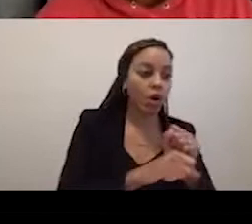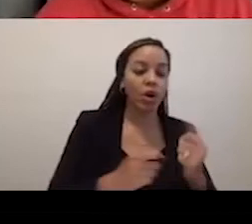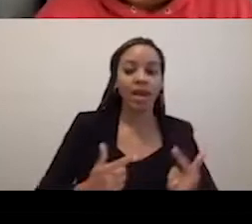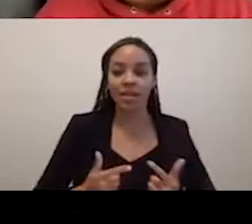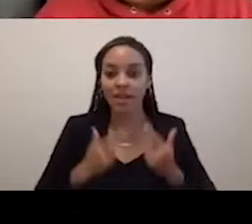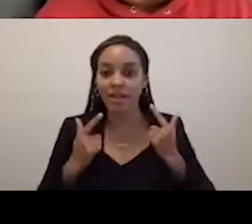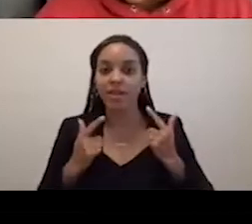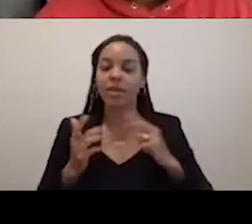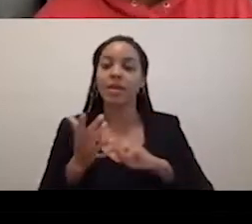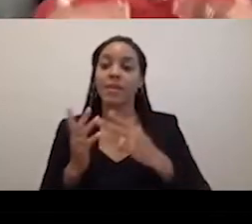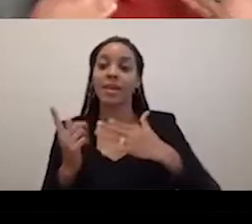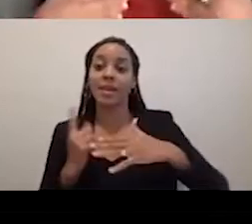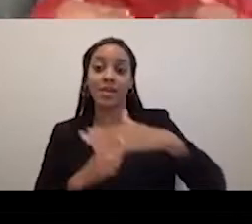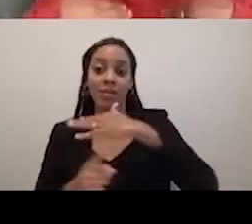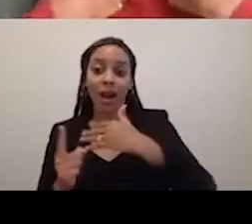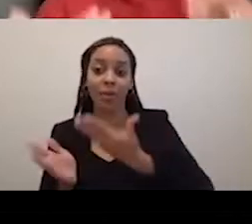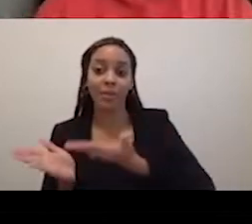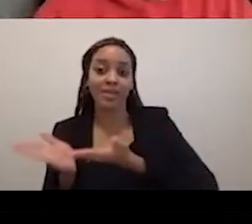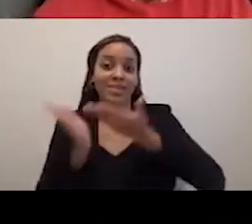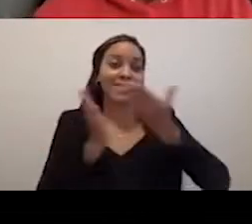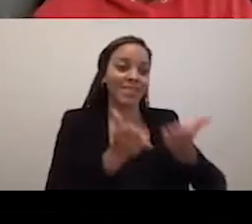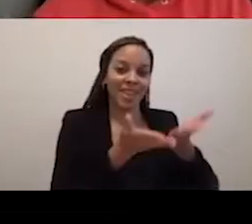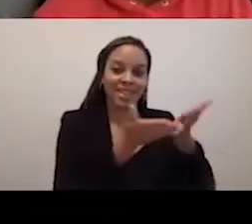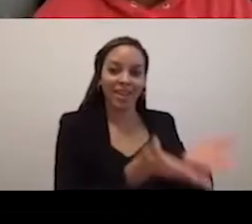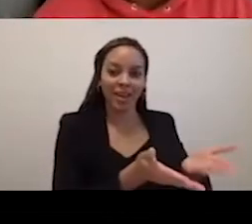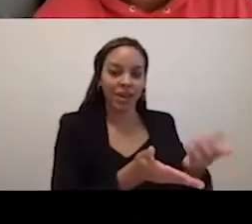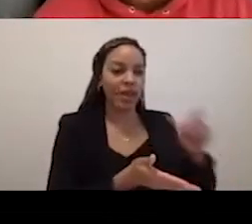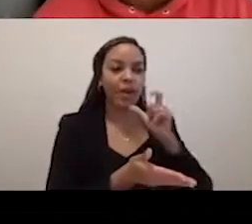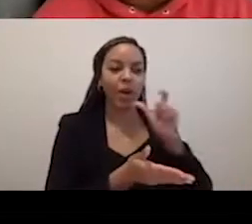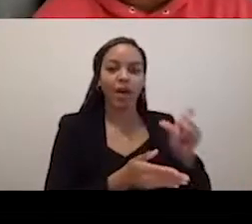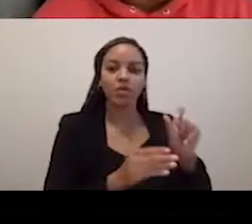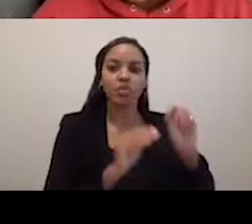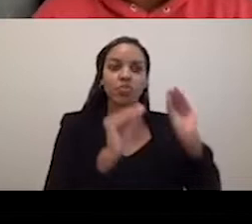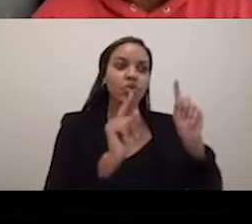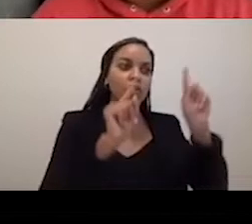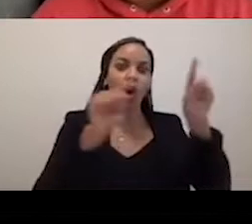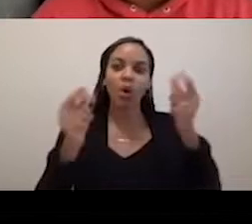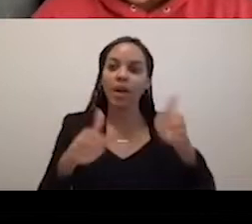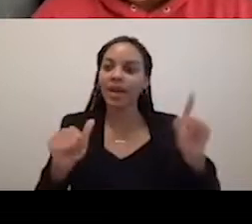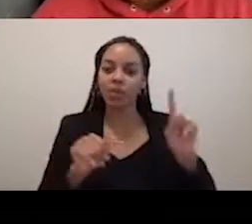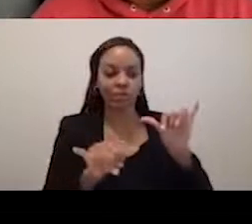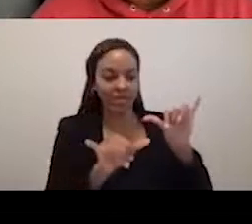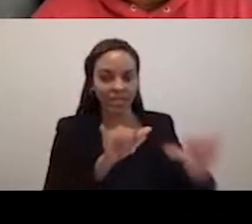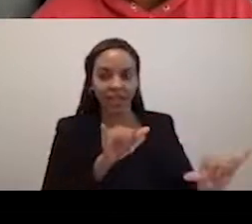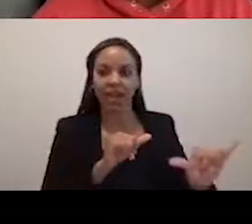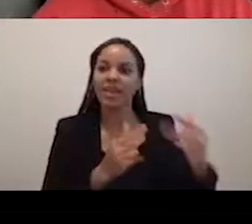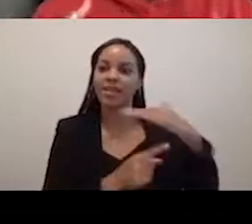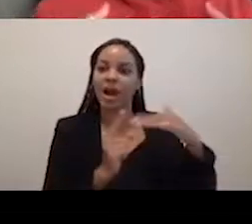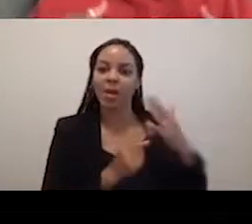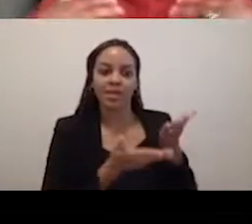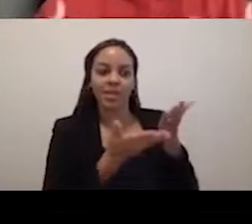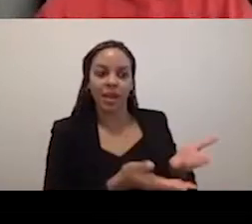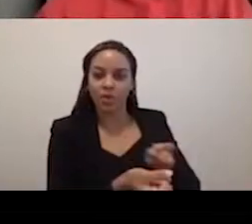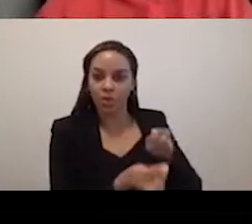to them. They don't have to move anywhere. What's cool about the resource library